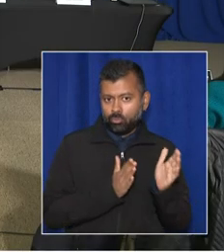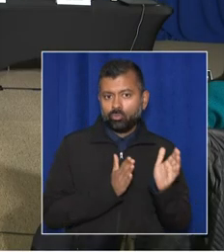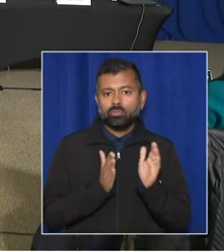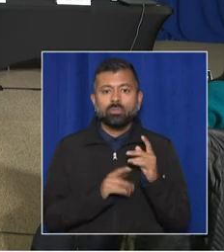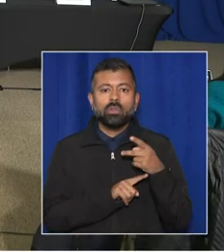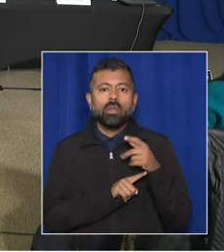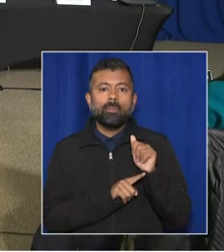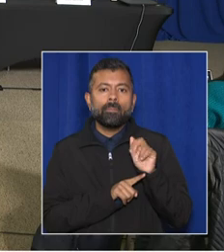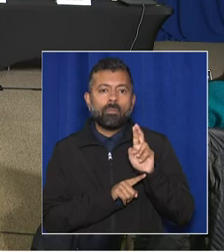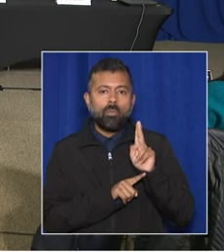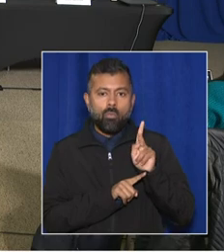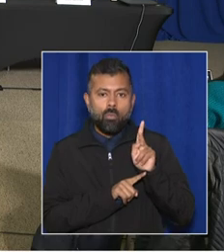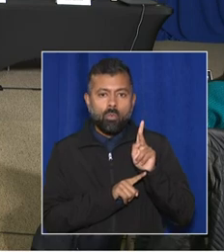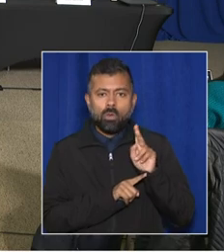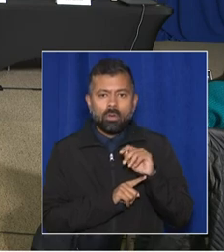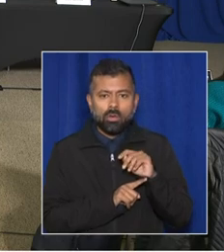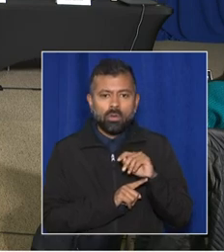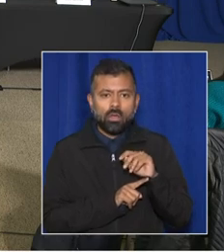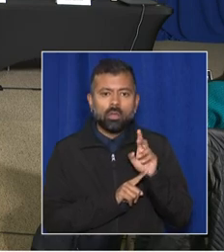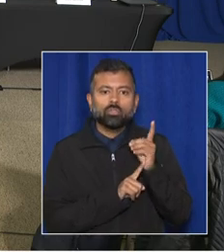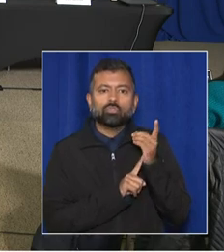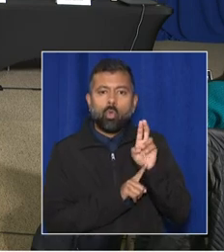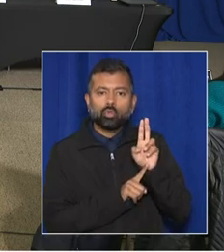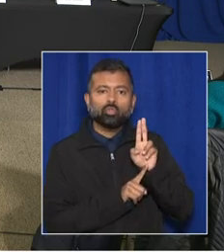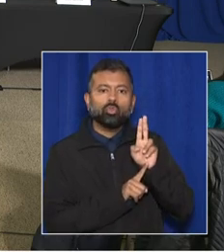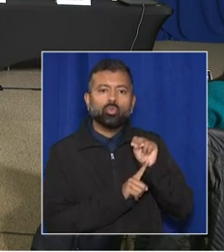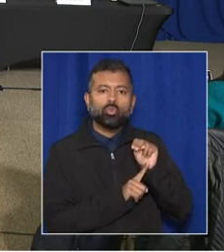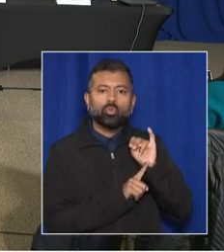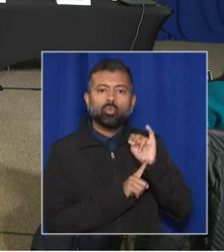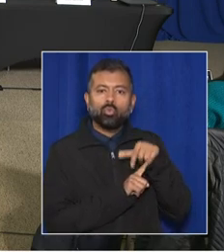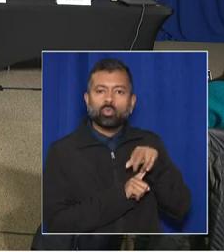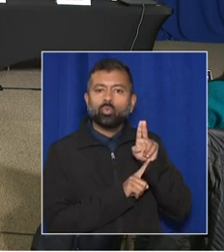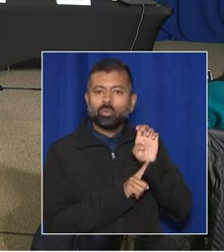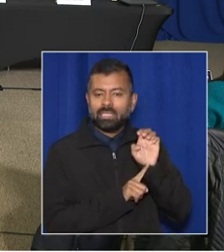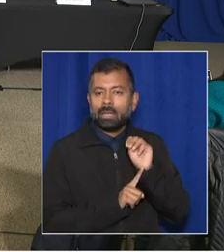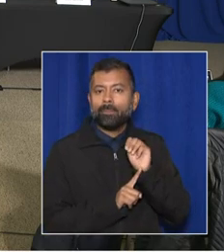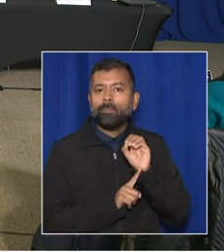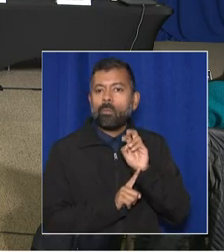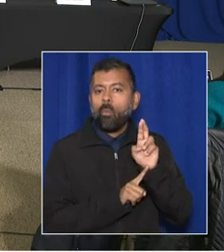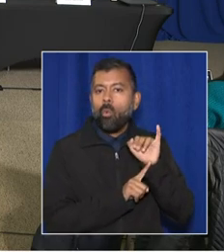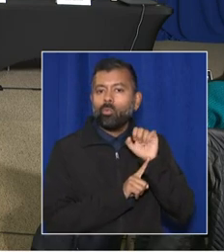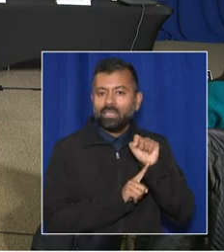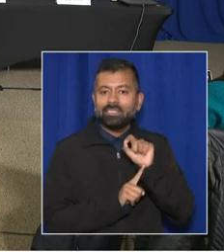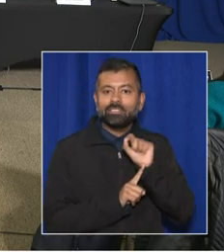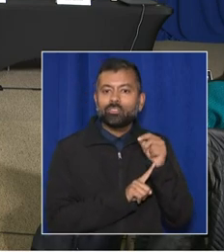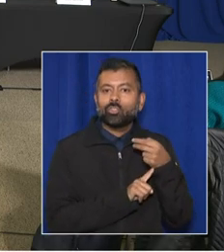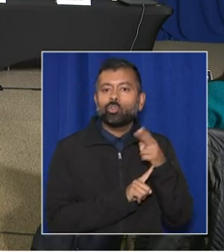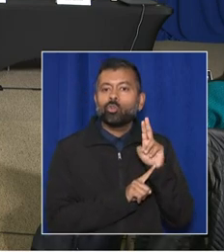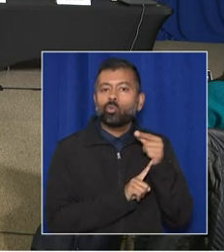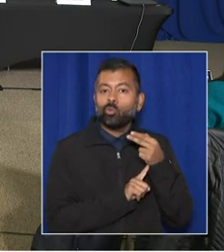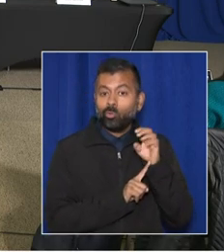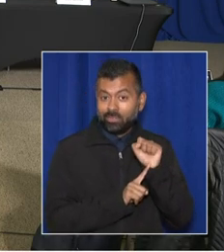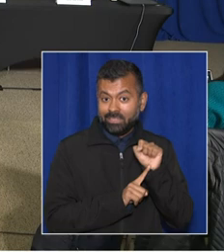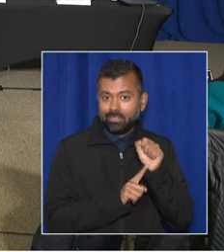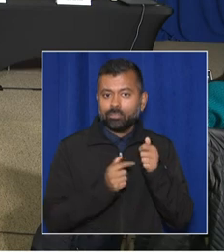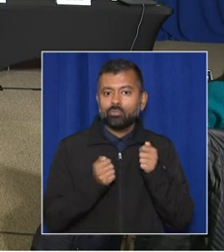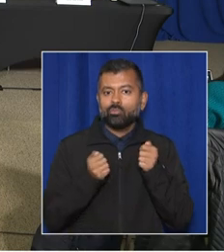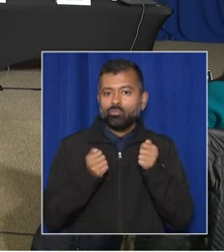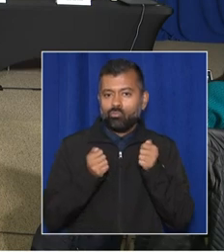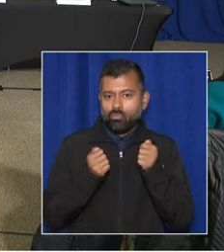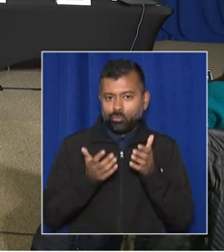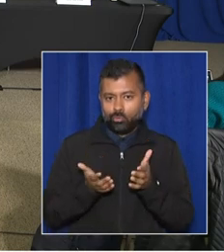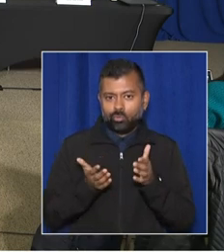Mayor for Education, Paul Kine, the Director of DC Human Resources, Charles